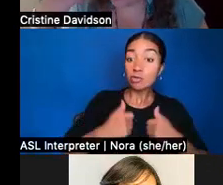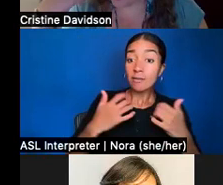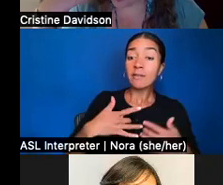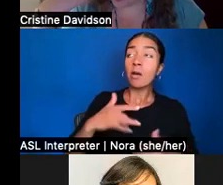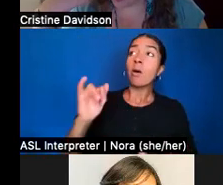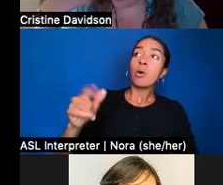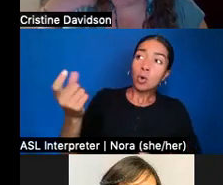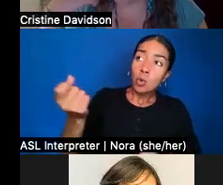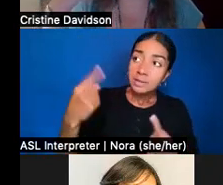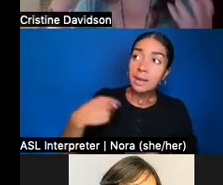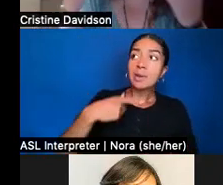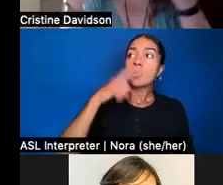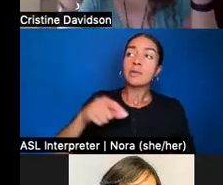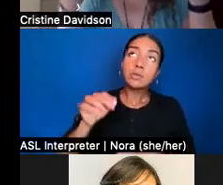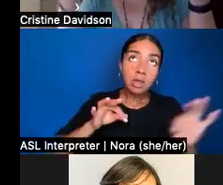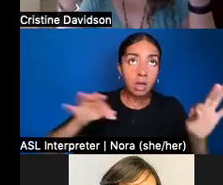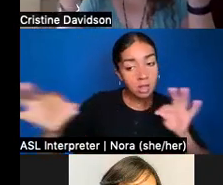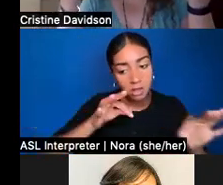so,